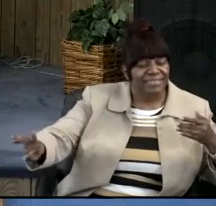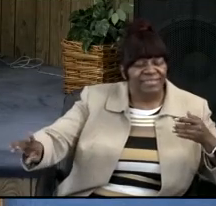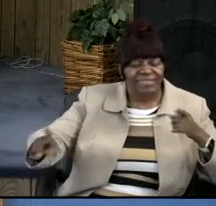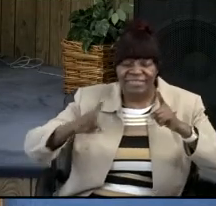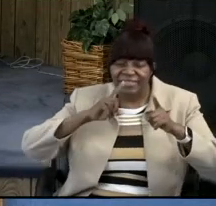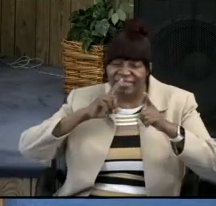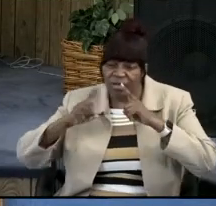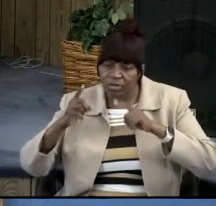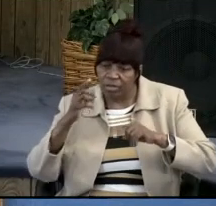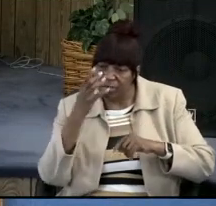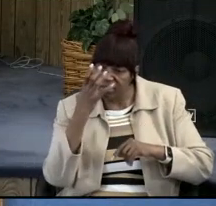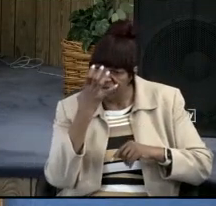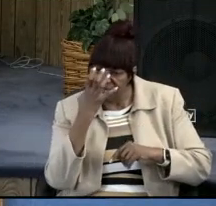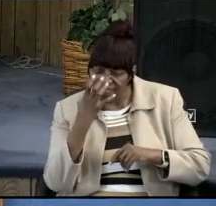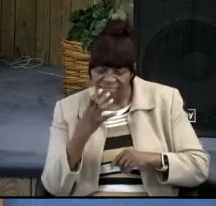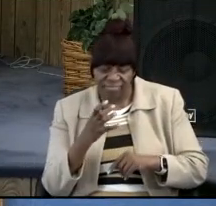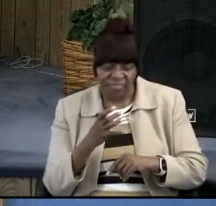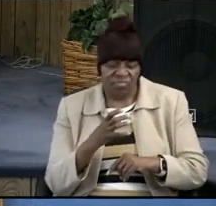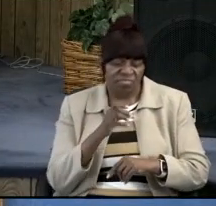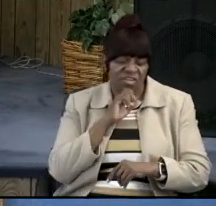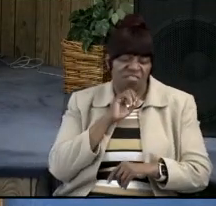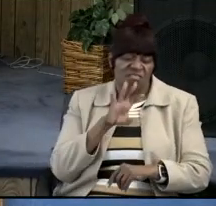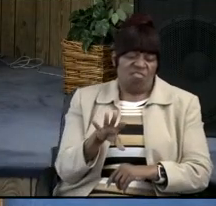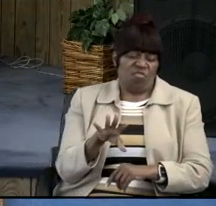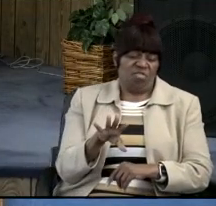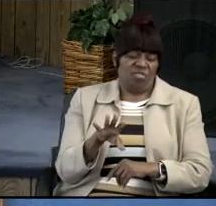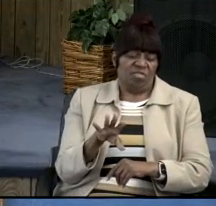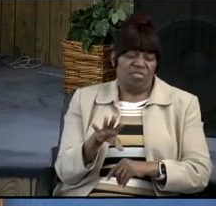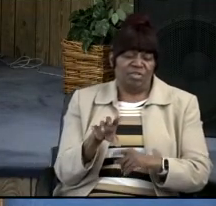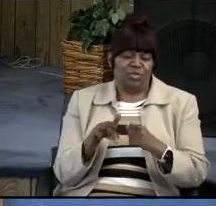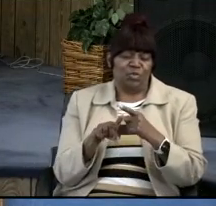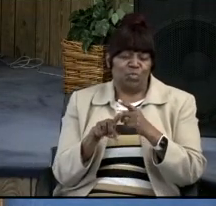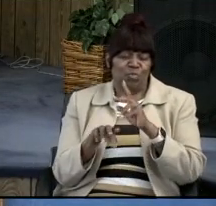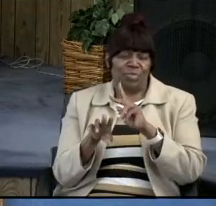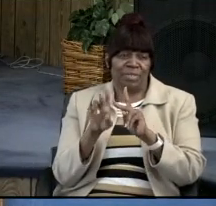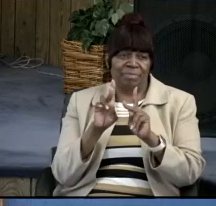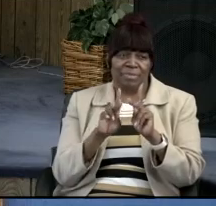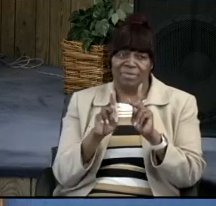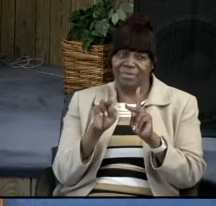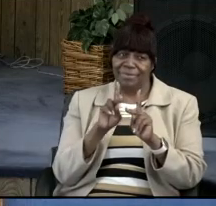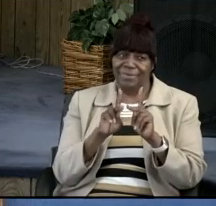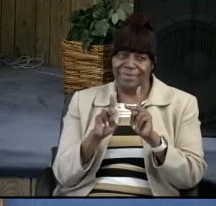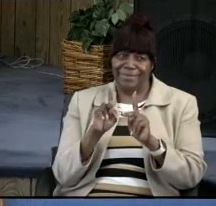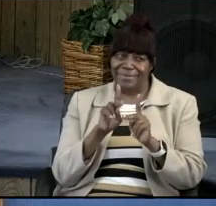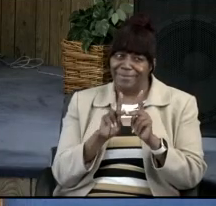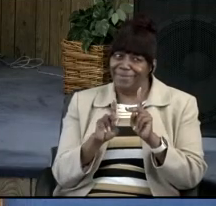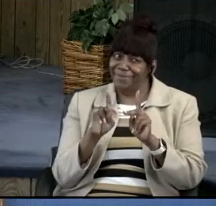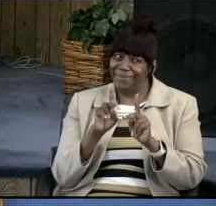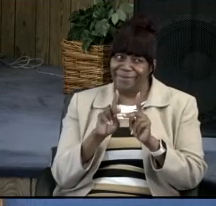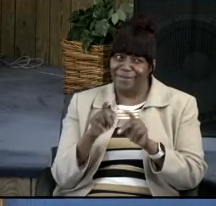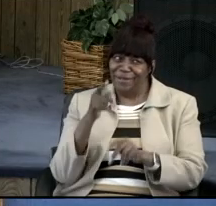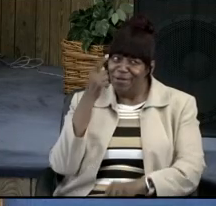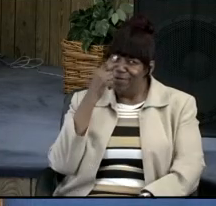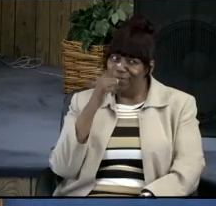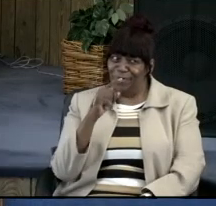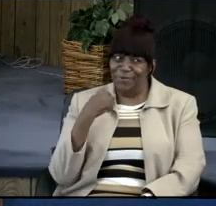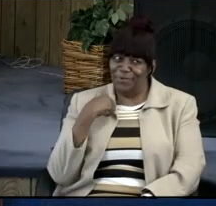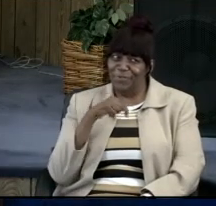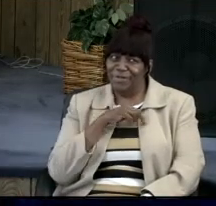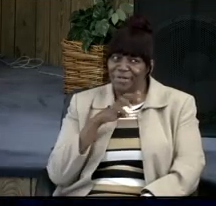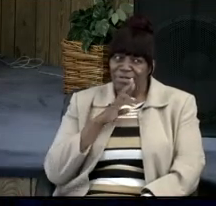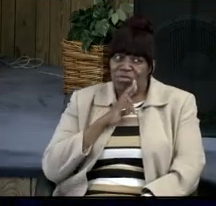And talking nasty to people. Here's Philippians 3, verse 3. For we are